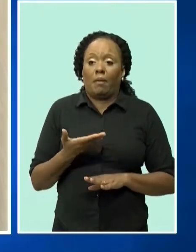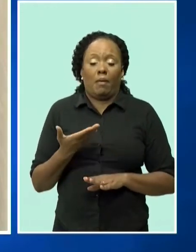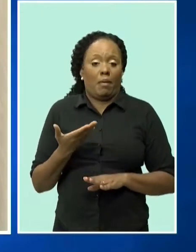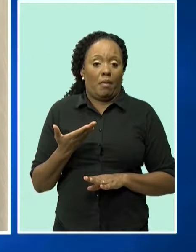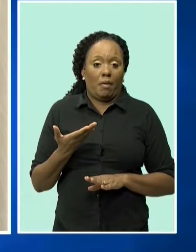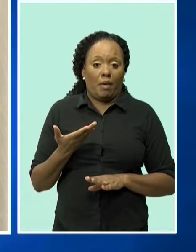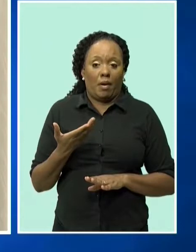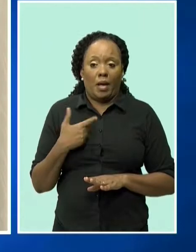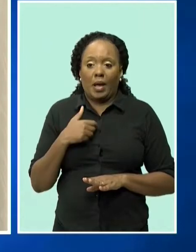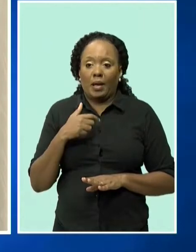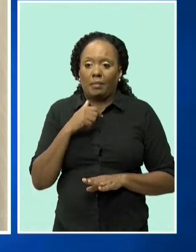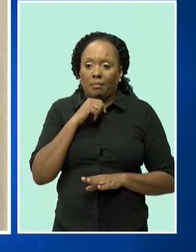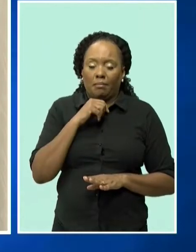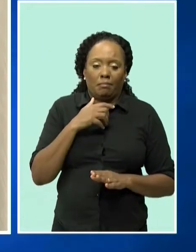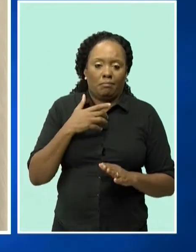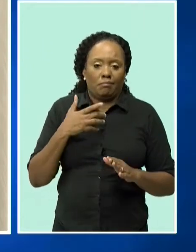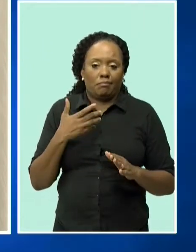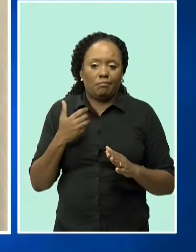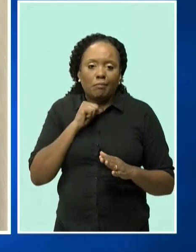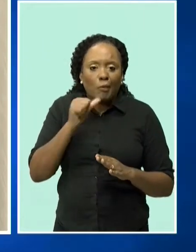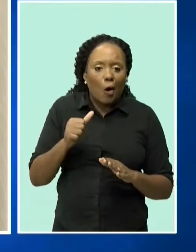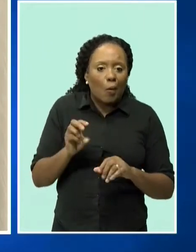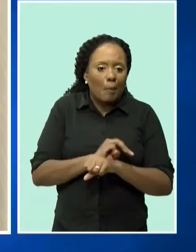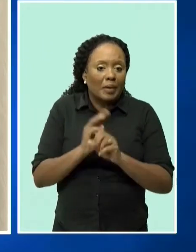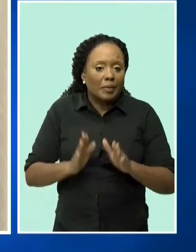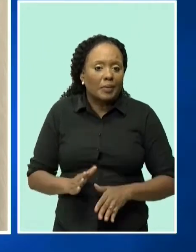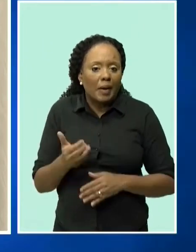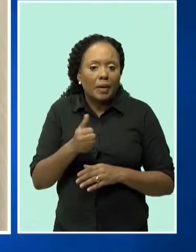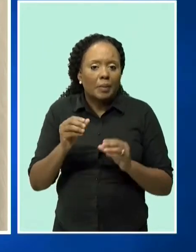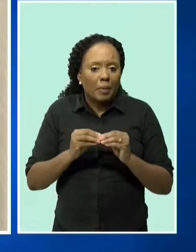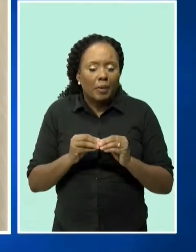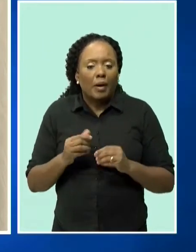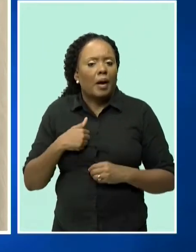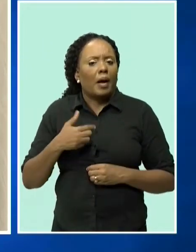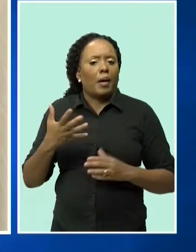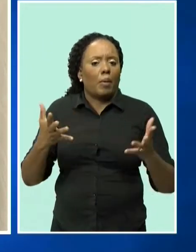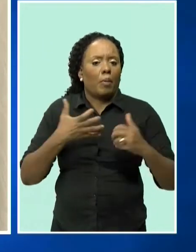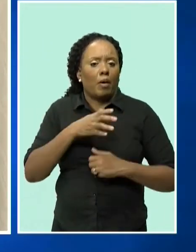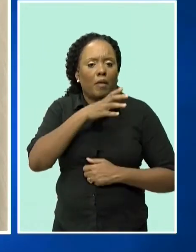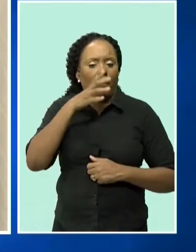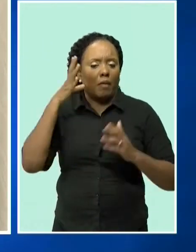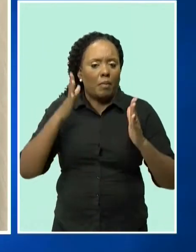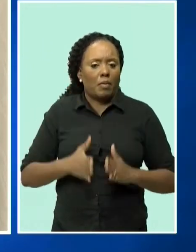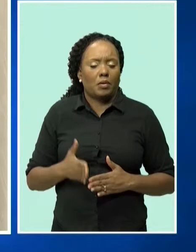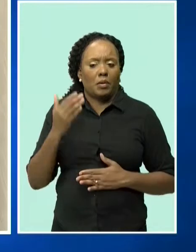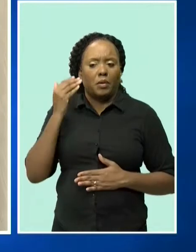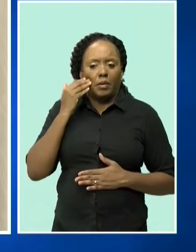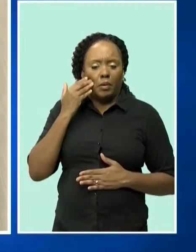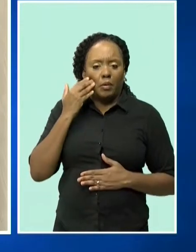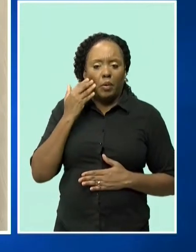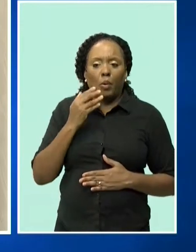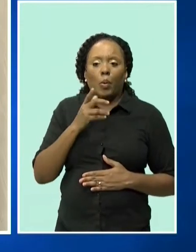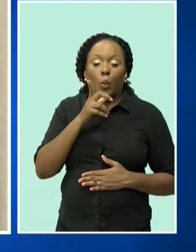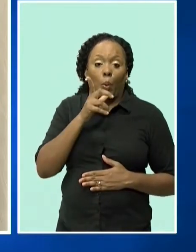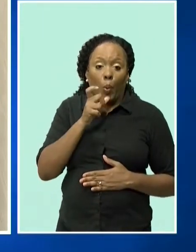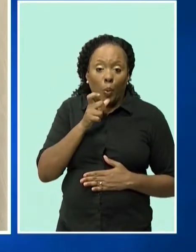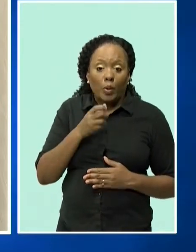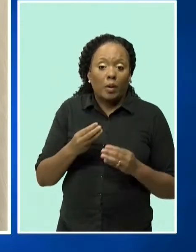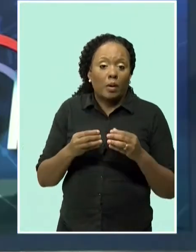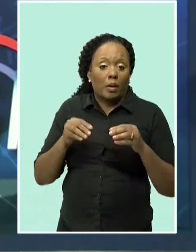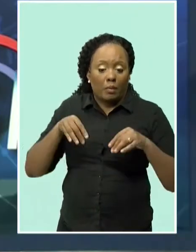sure that a farmer knows exactly who he's planting for and the acreage that he needs to plant.